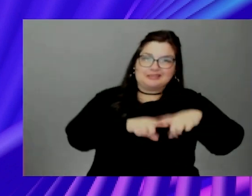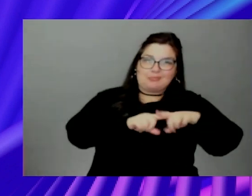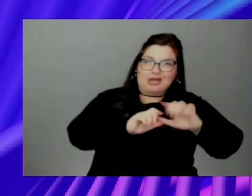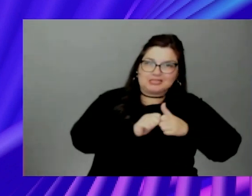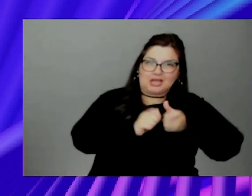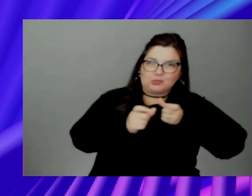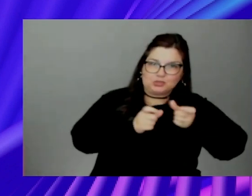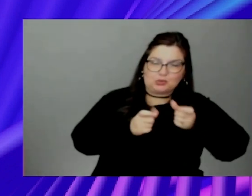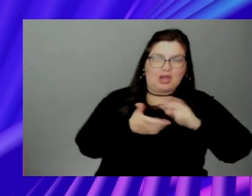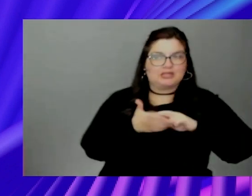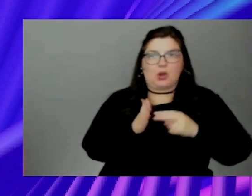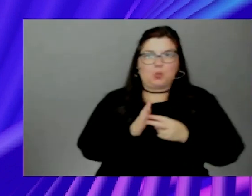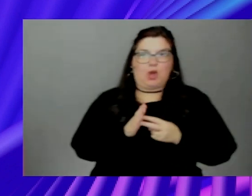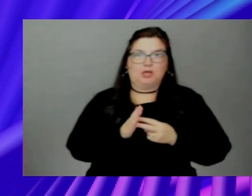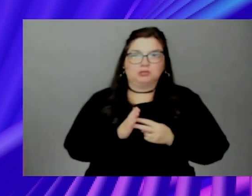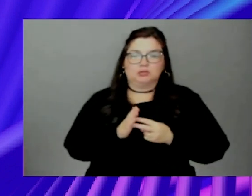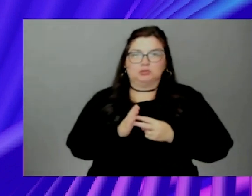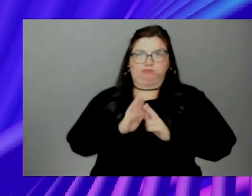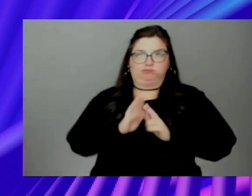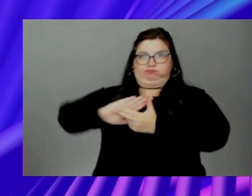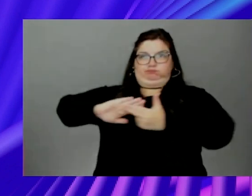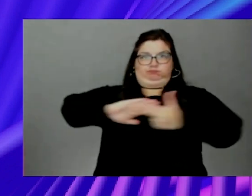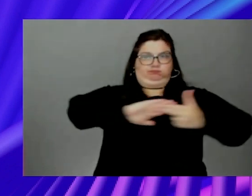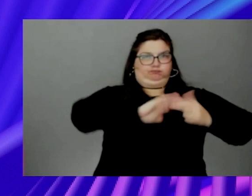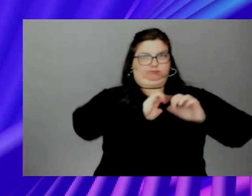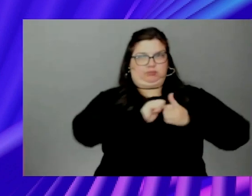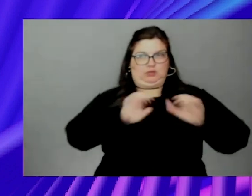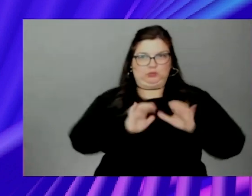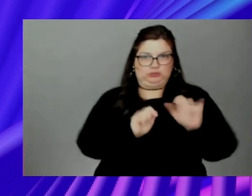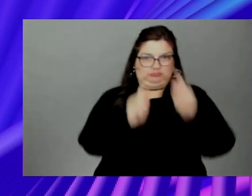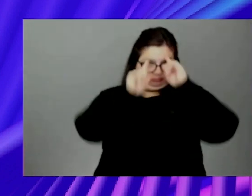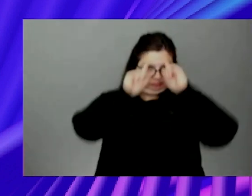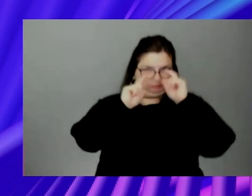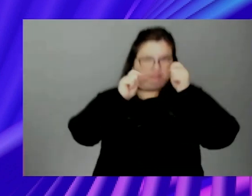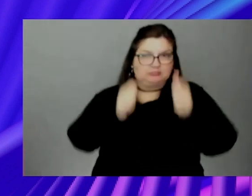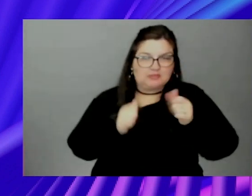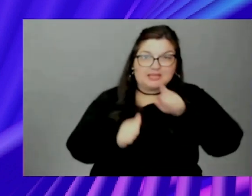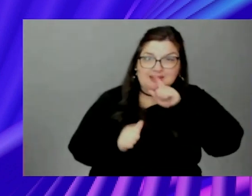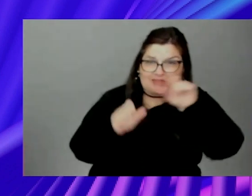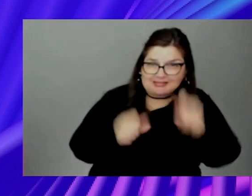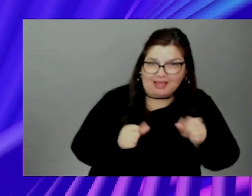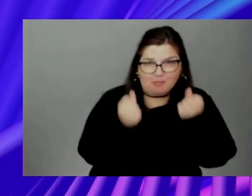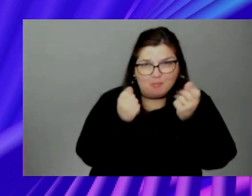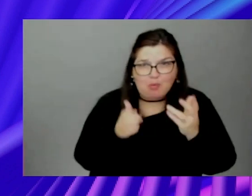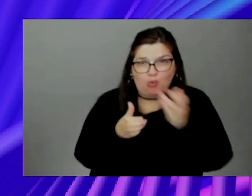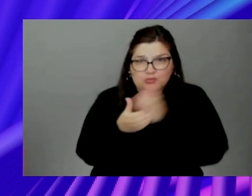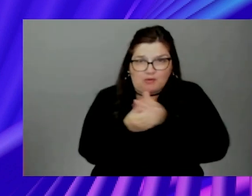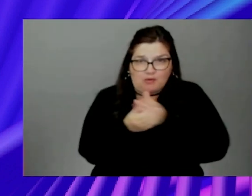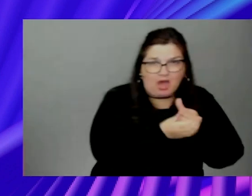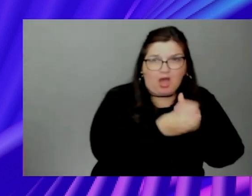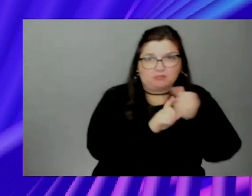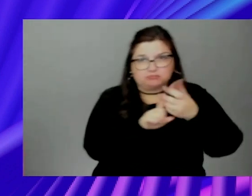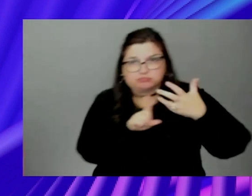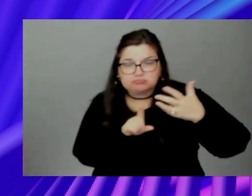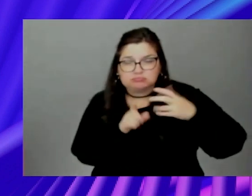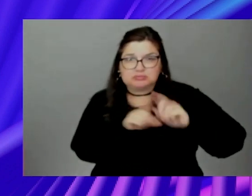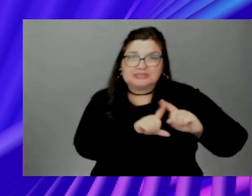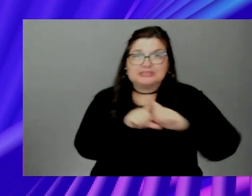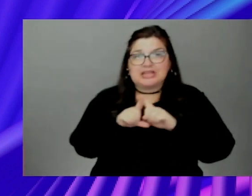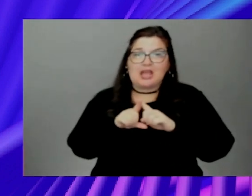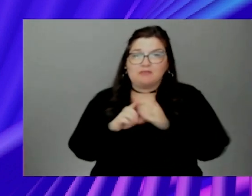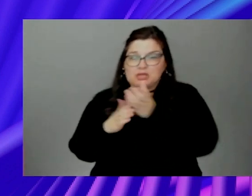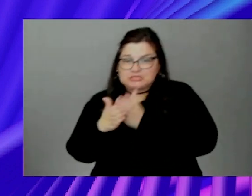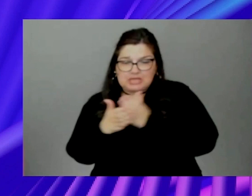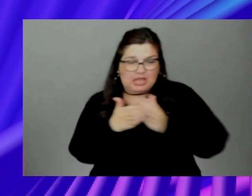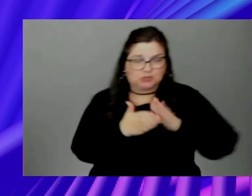prescribe how you do it. Fair enough. Definitely you can have multiple files to define all of the different stages of your environments.